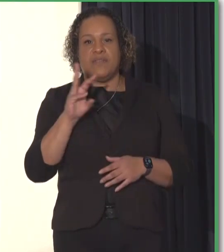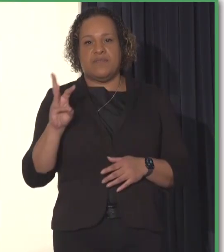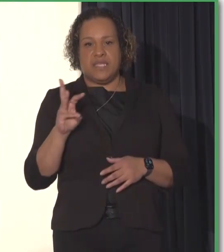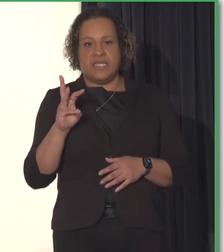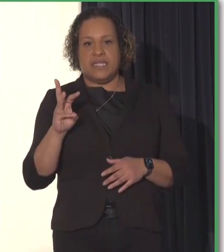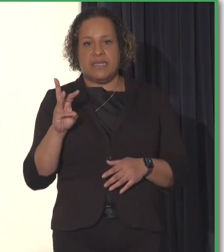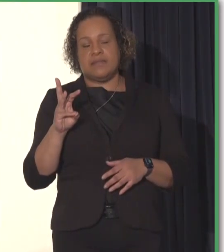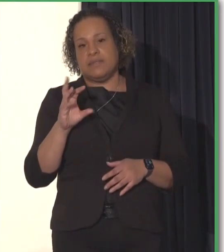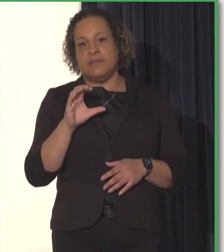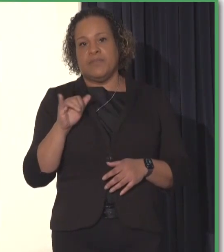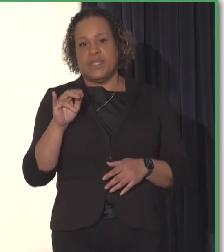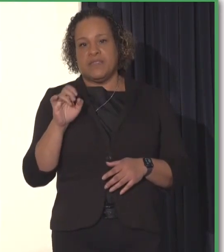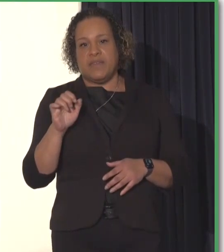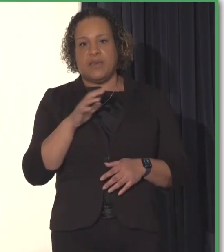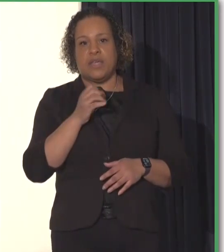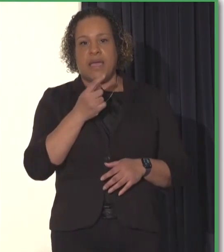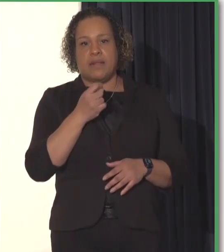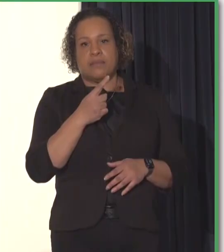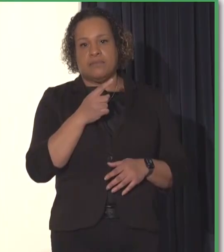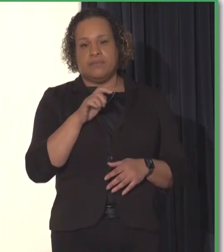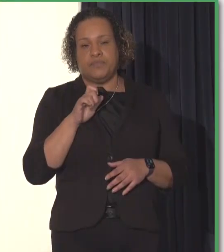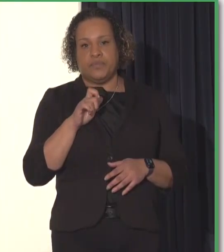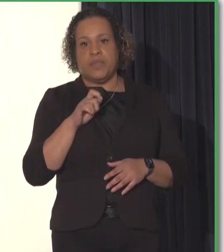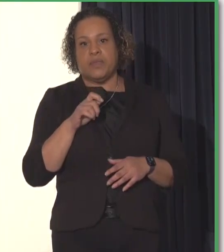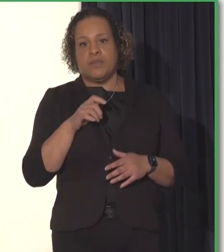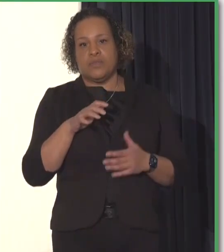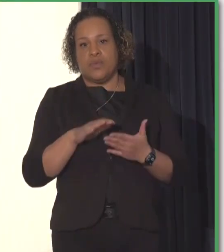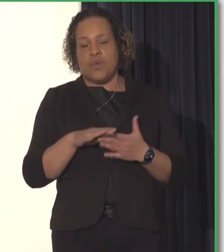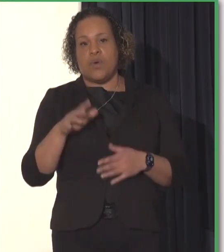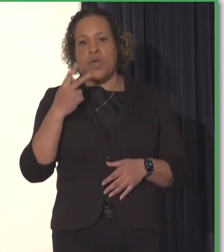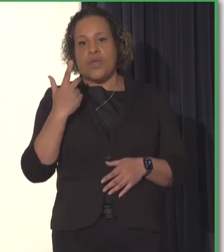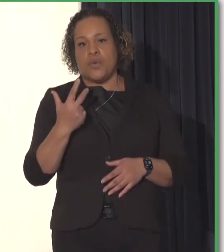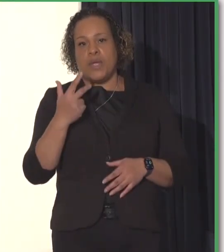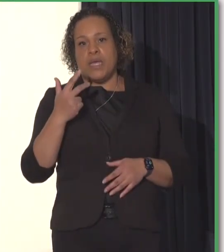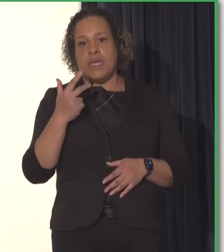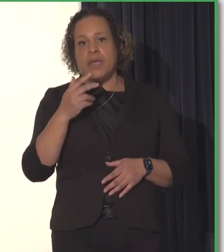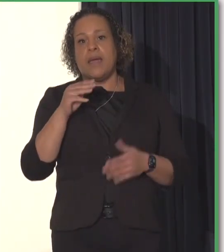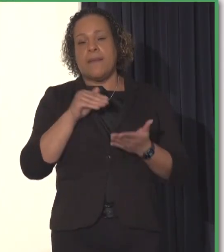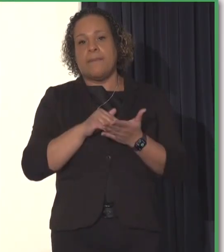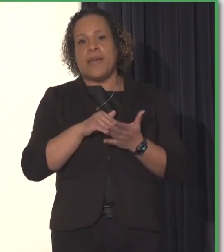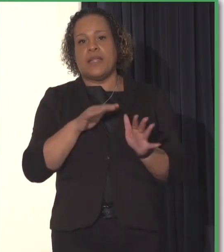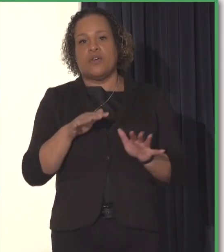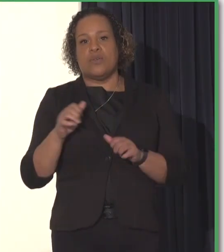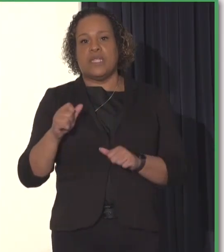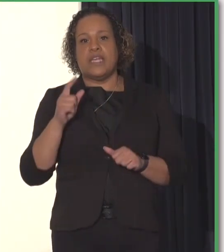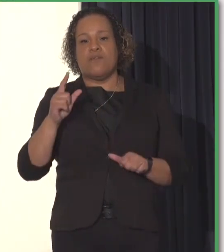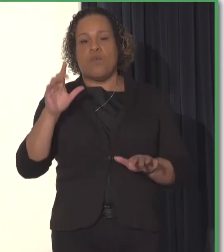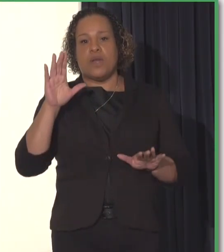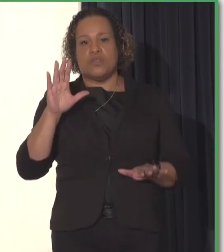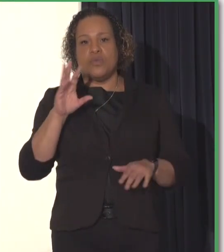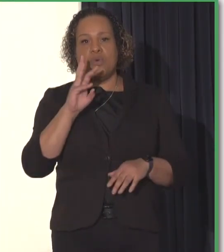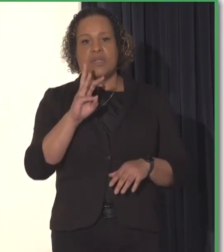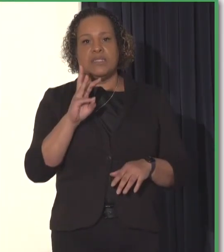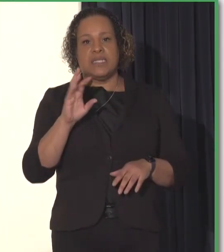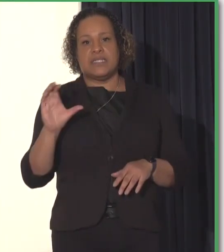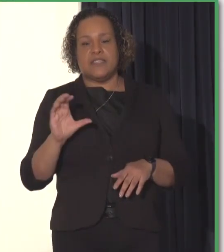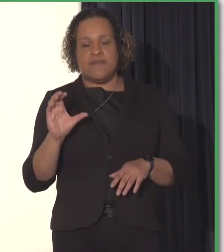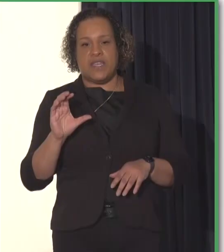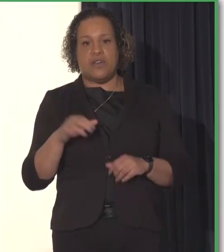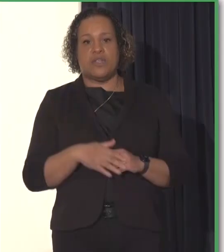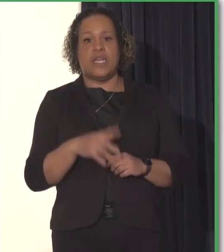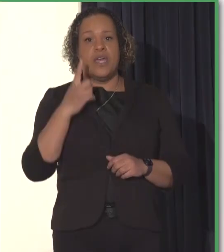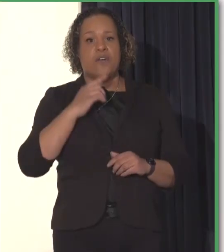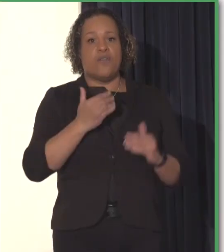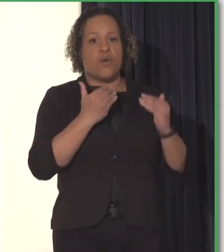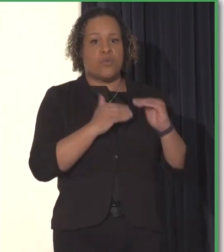Paid parental leave, we had 11 sworn, 3 civilians. Medical leave, we had 1 sworn, 6 civilians. For restricted,